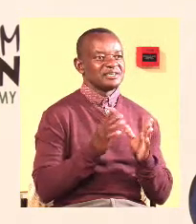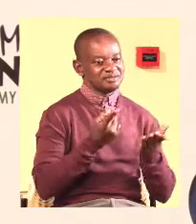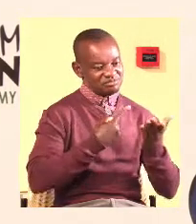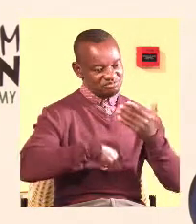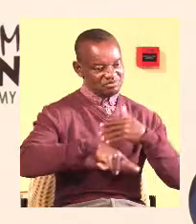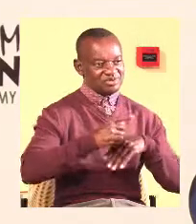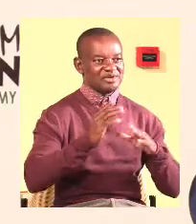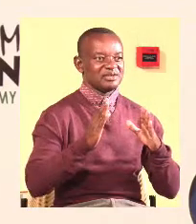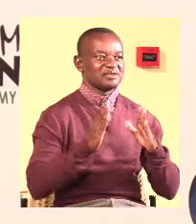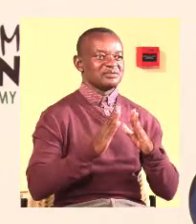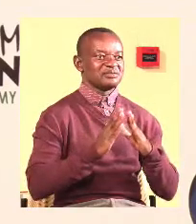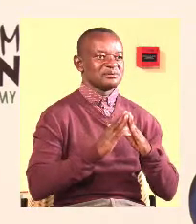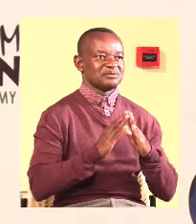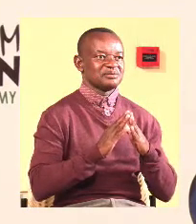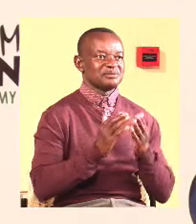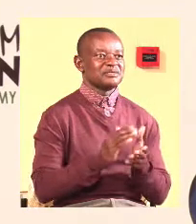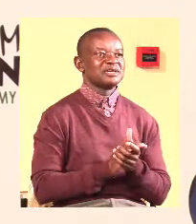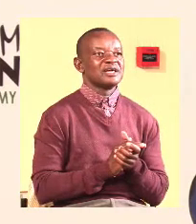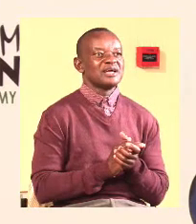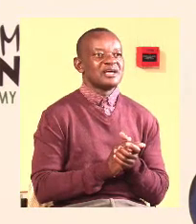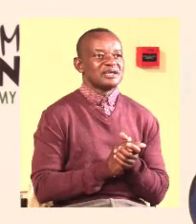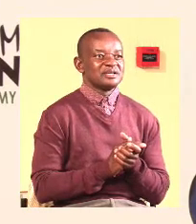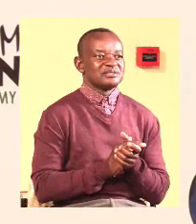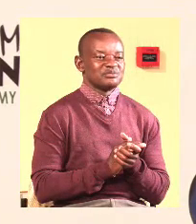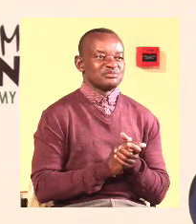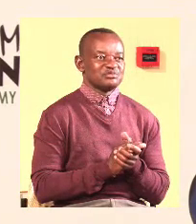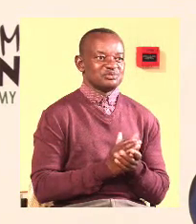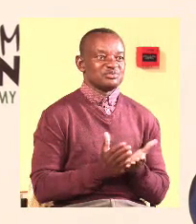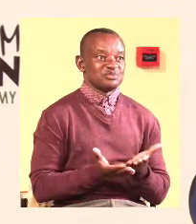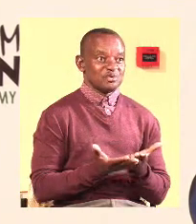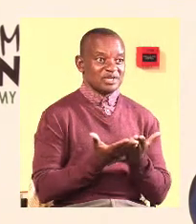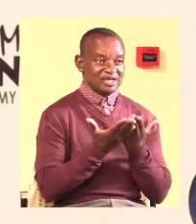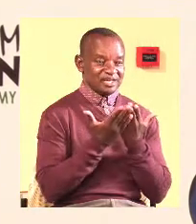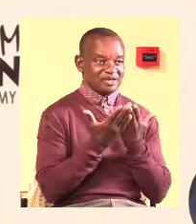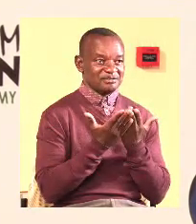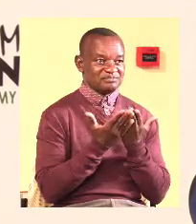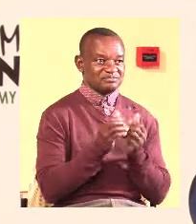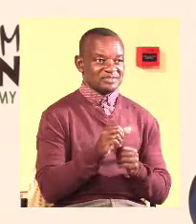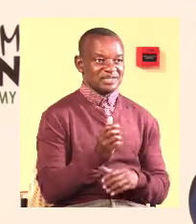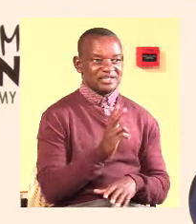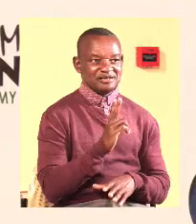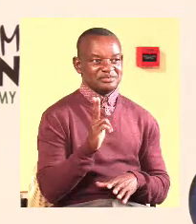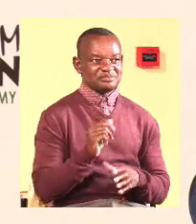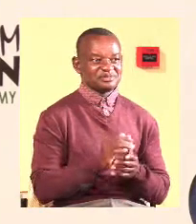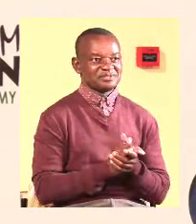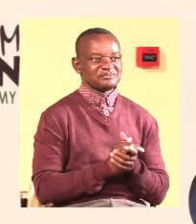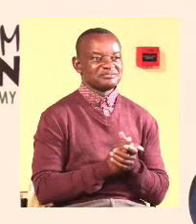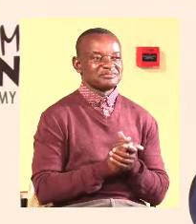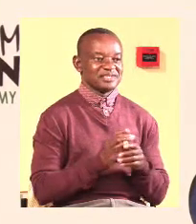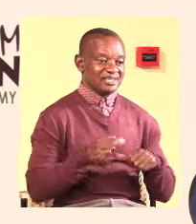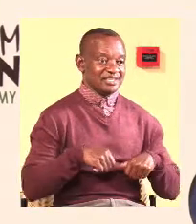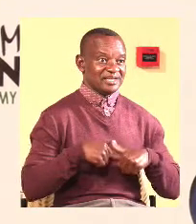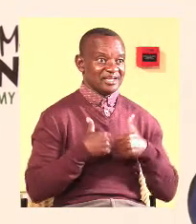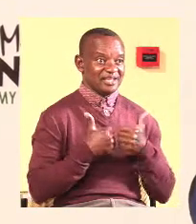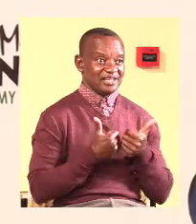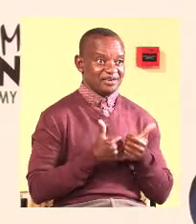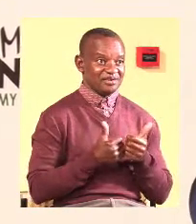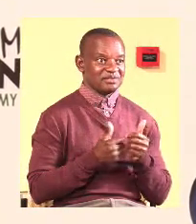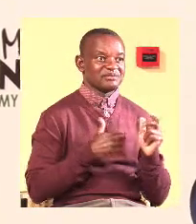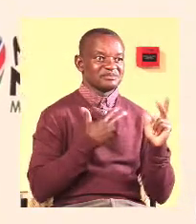task. And of course, we cannot say they should also stay home because they are essential workers. They are doing what